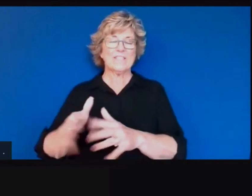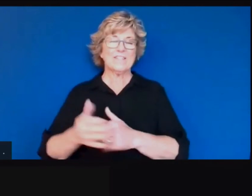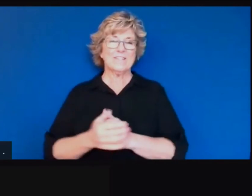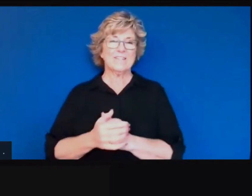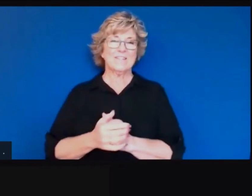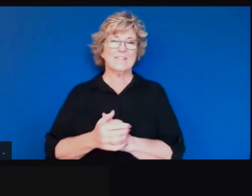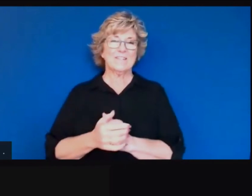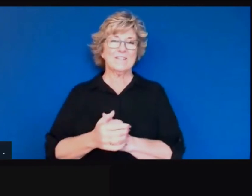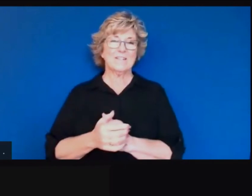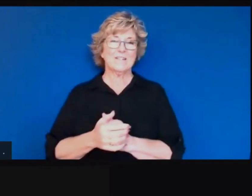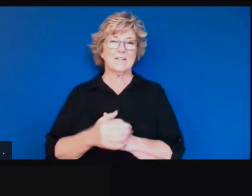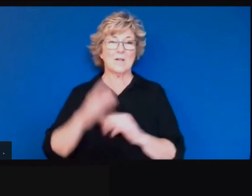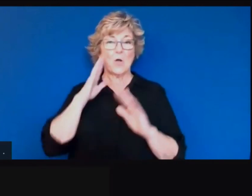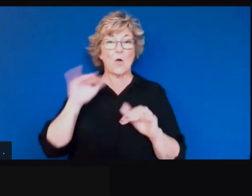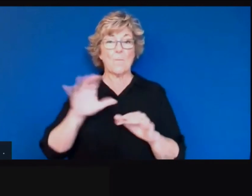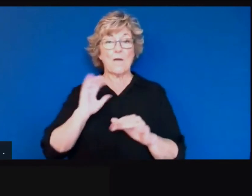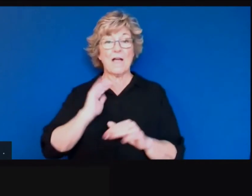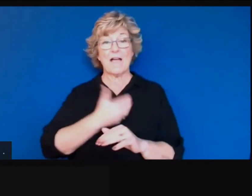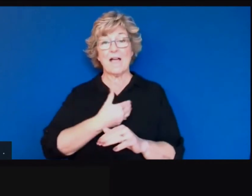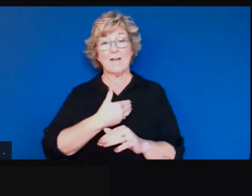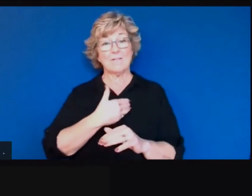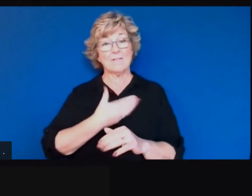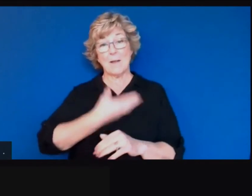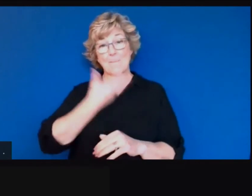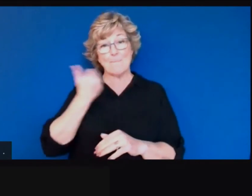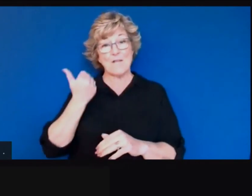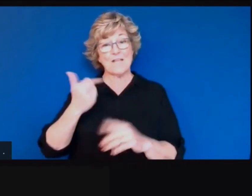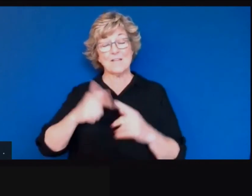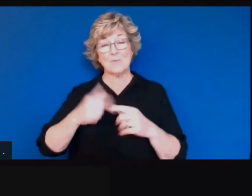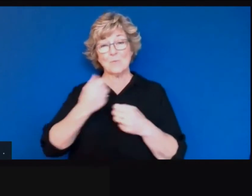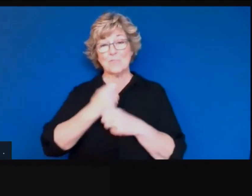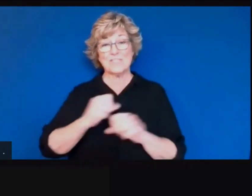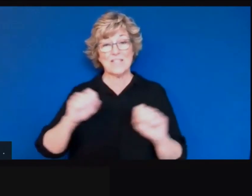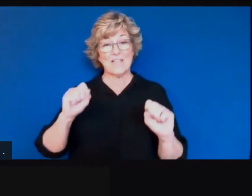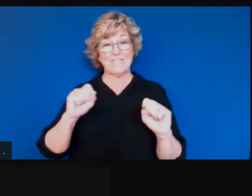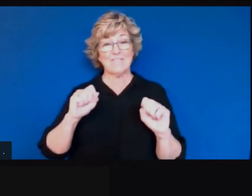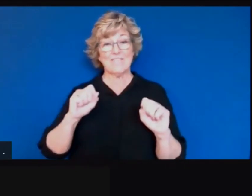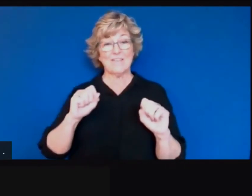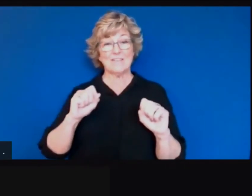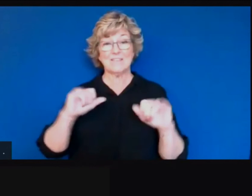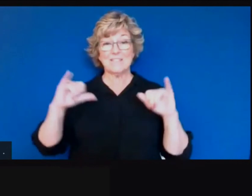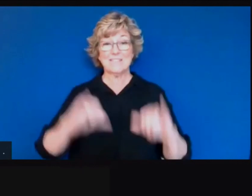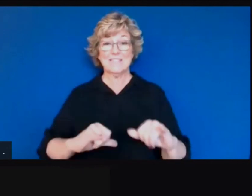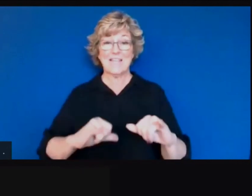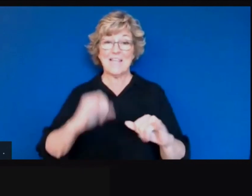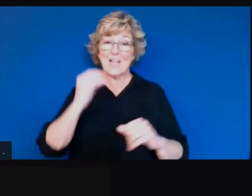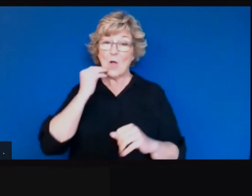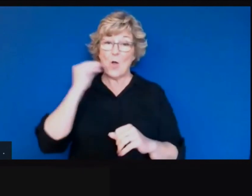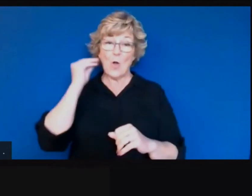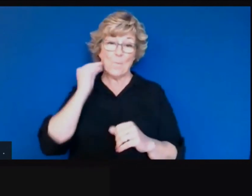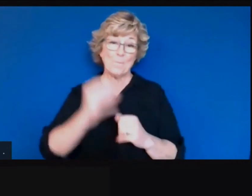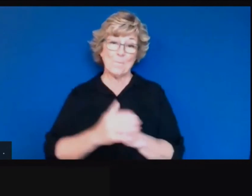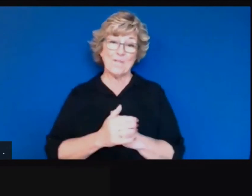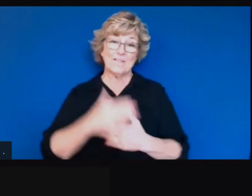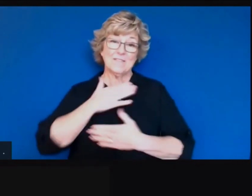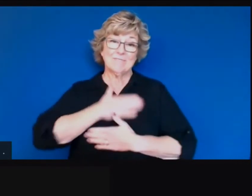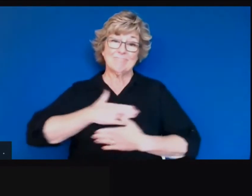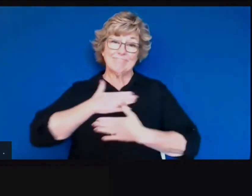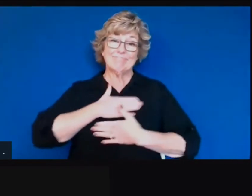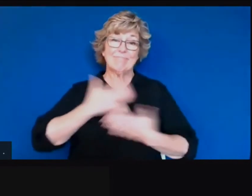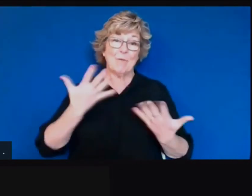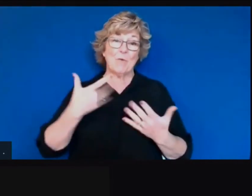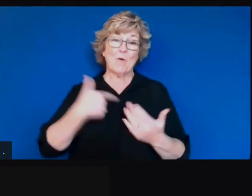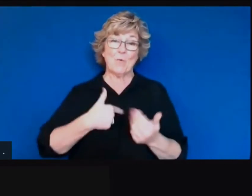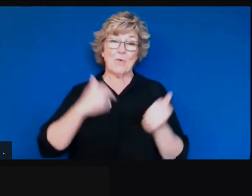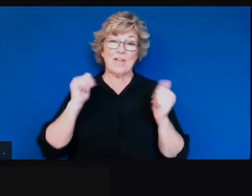hope to be doing our best, like everybody else, to safely stay at home and enjoy what we